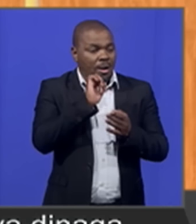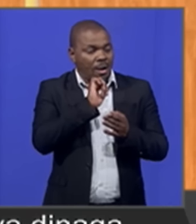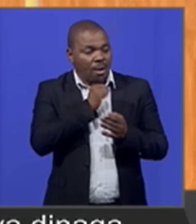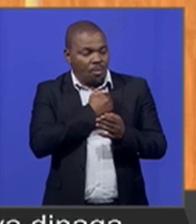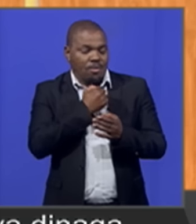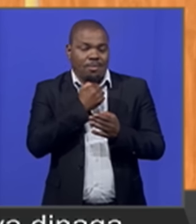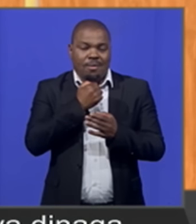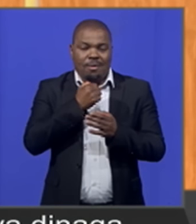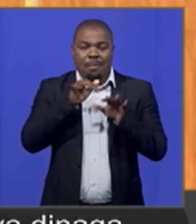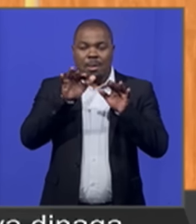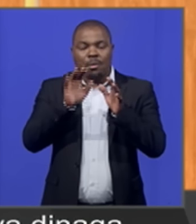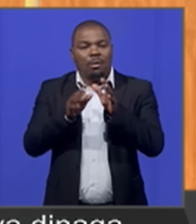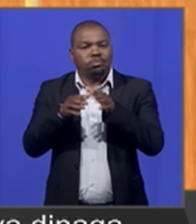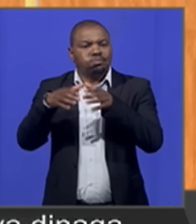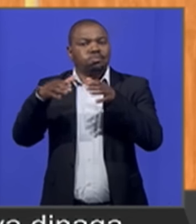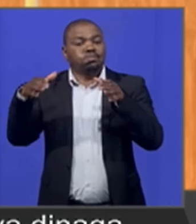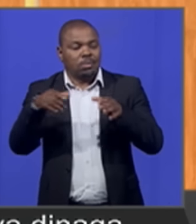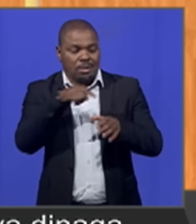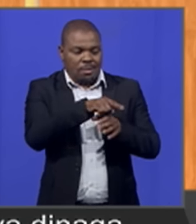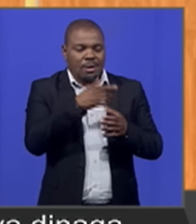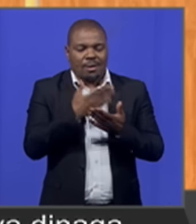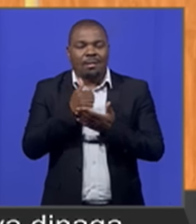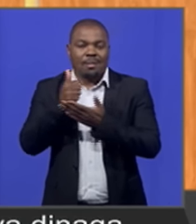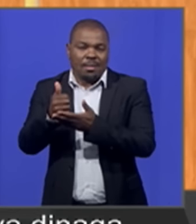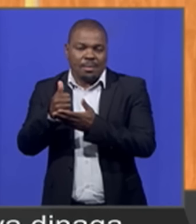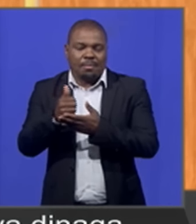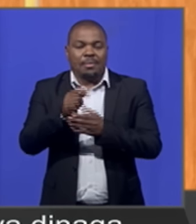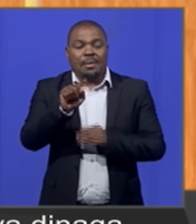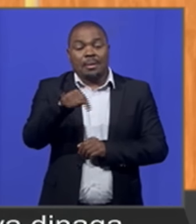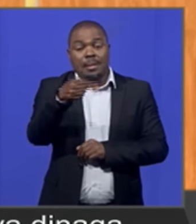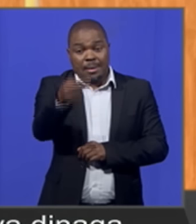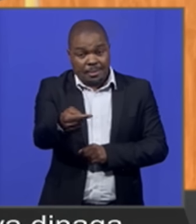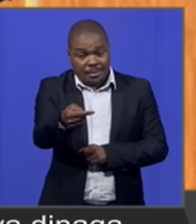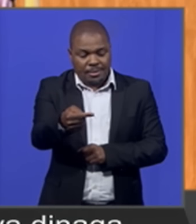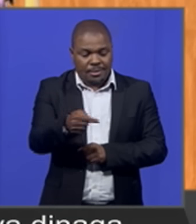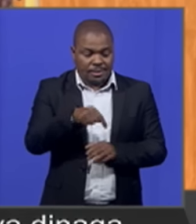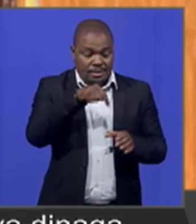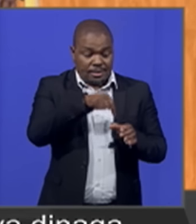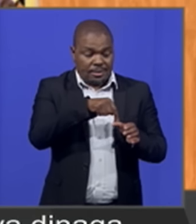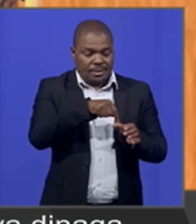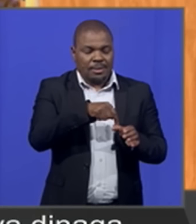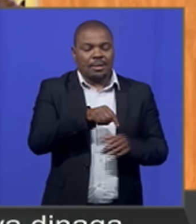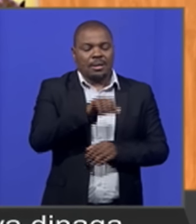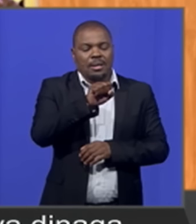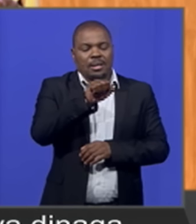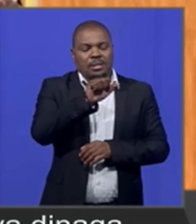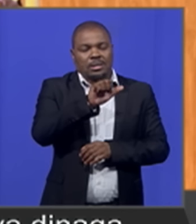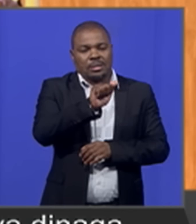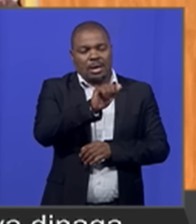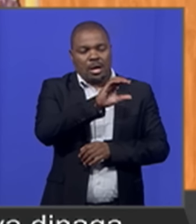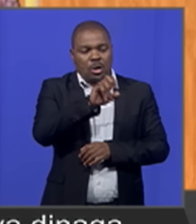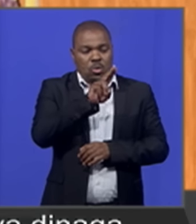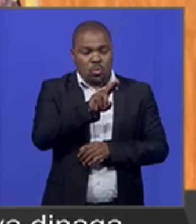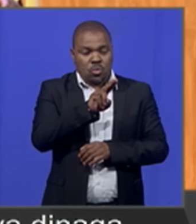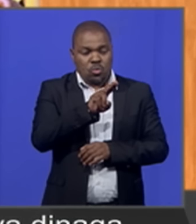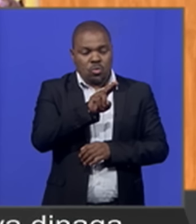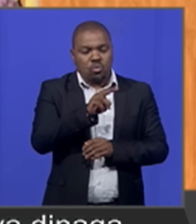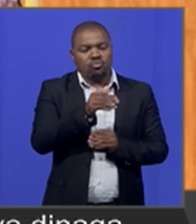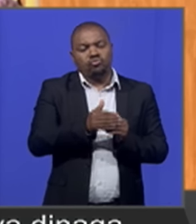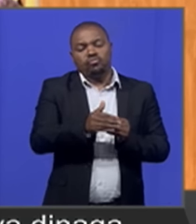populations. The next chapter in SACU's history must be written not